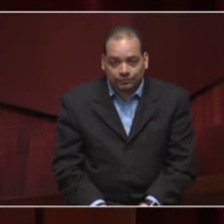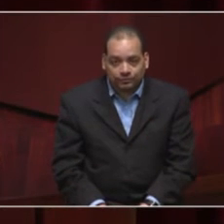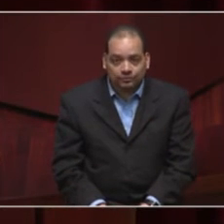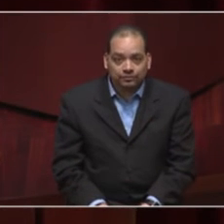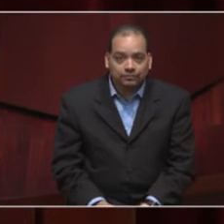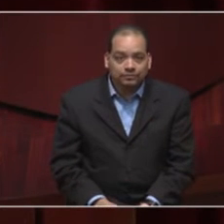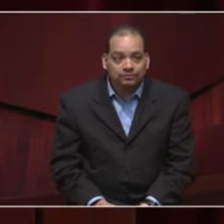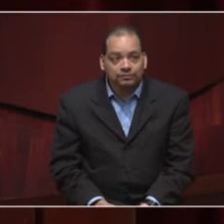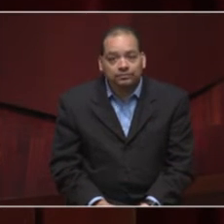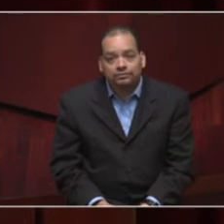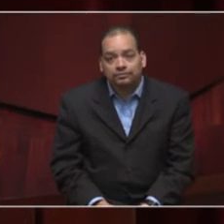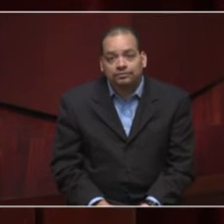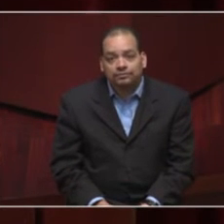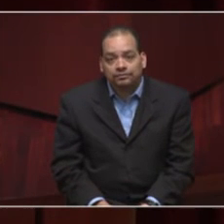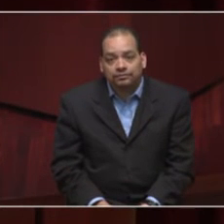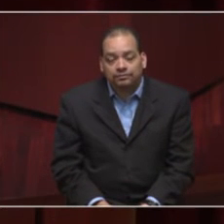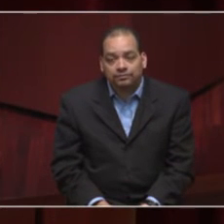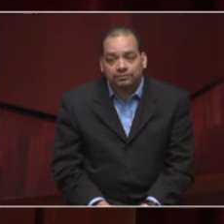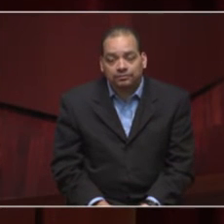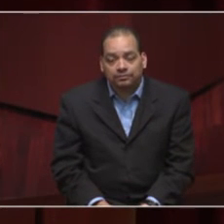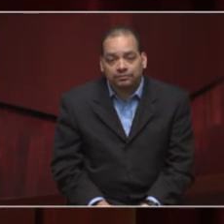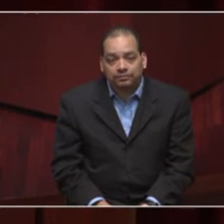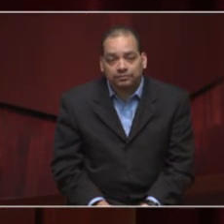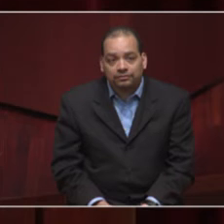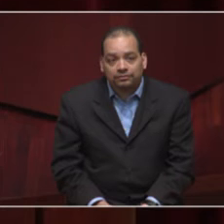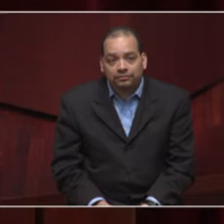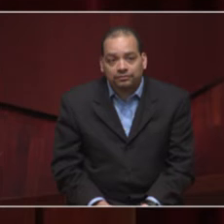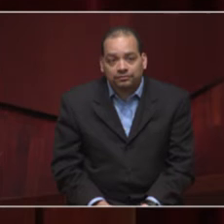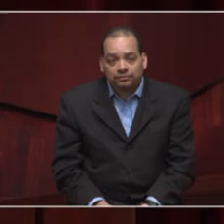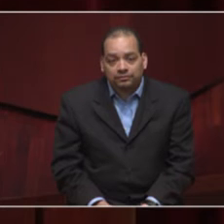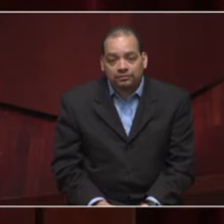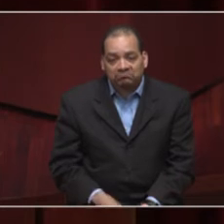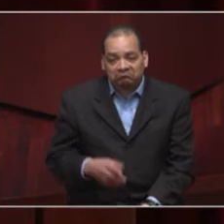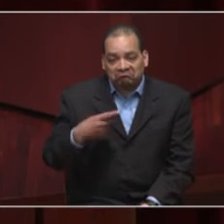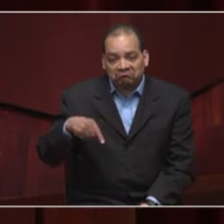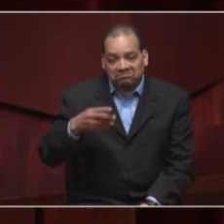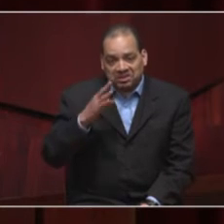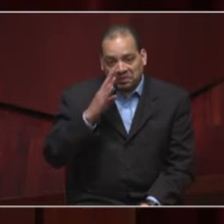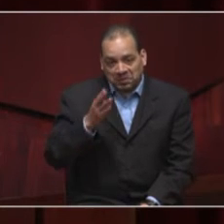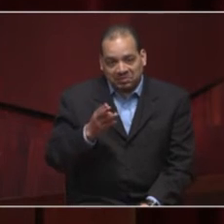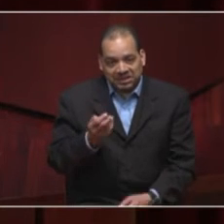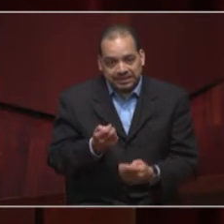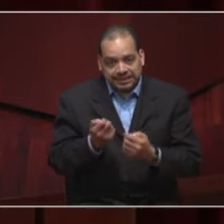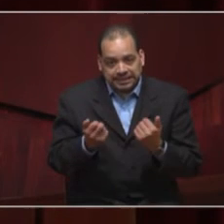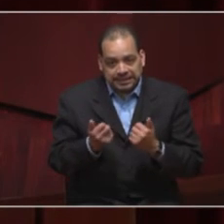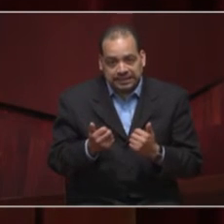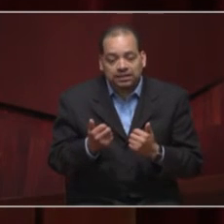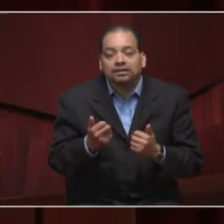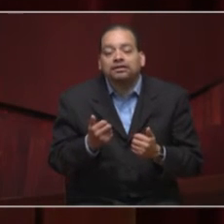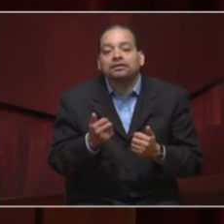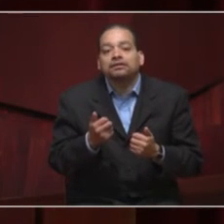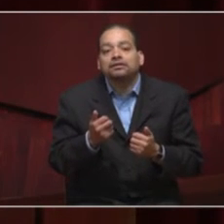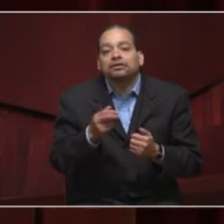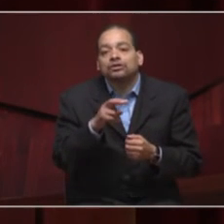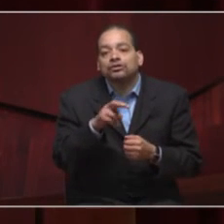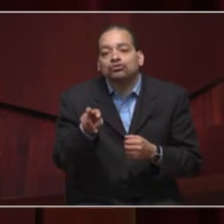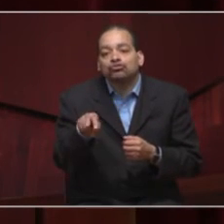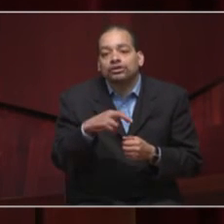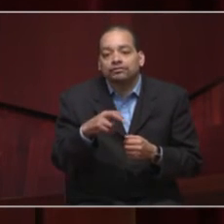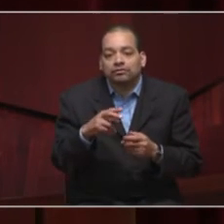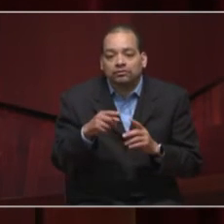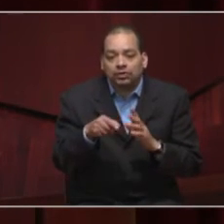Even as I speak, actually. So we will be deleting NARA-created expired transfer